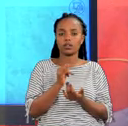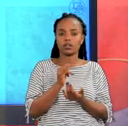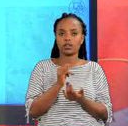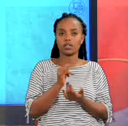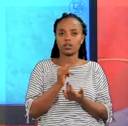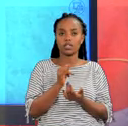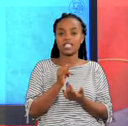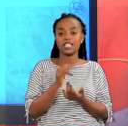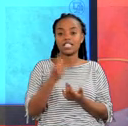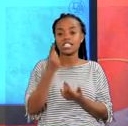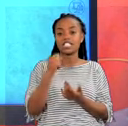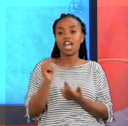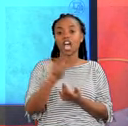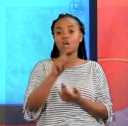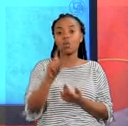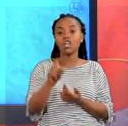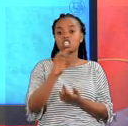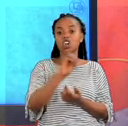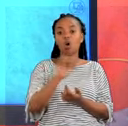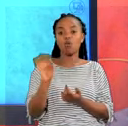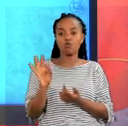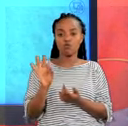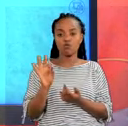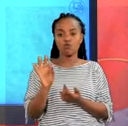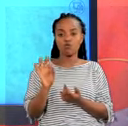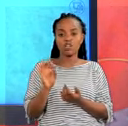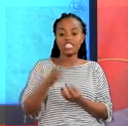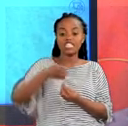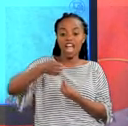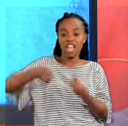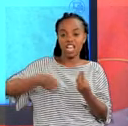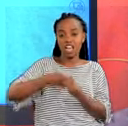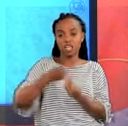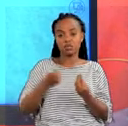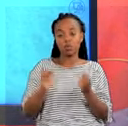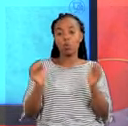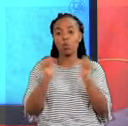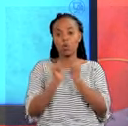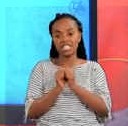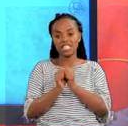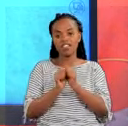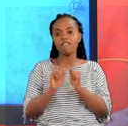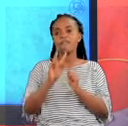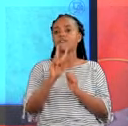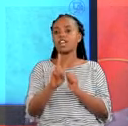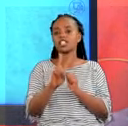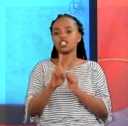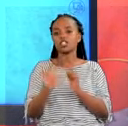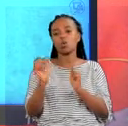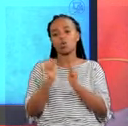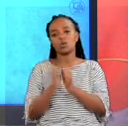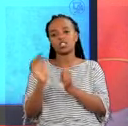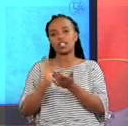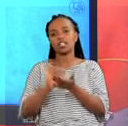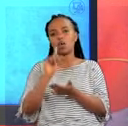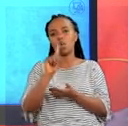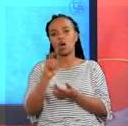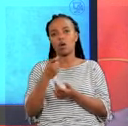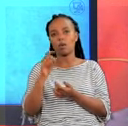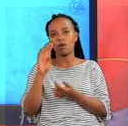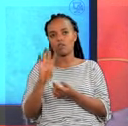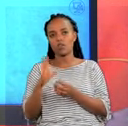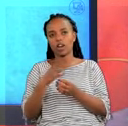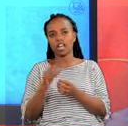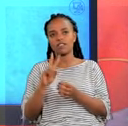this is the equation of the ellipse with vertices with center 1, 4 and